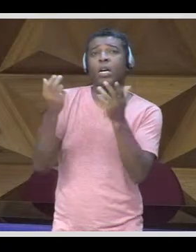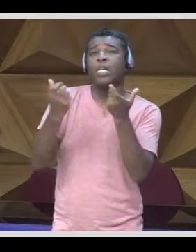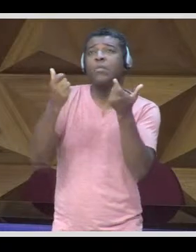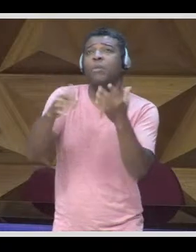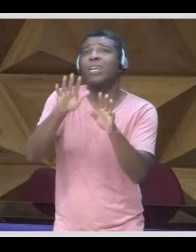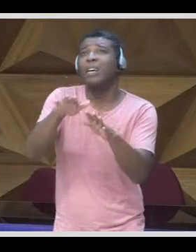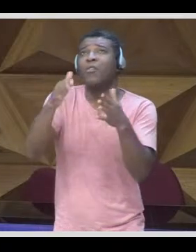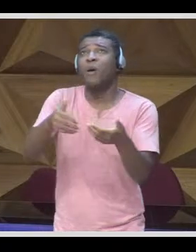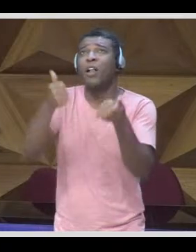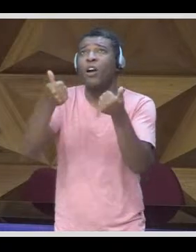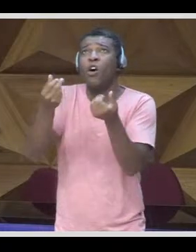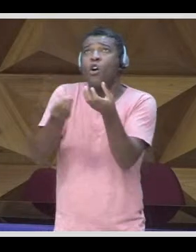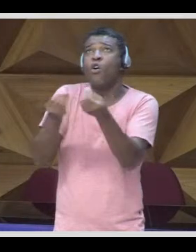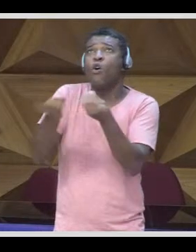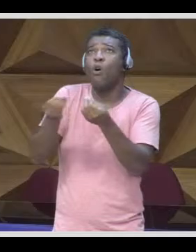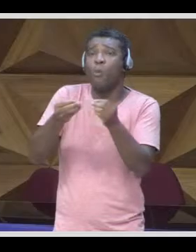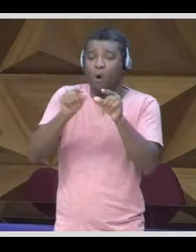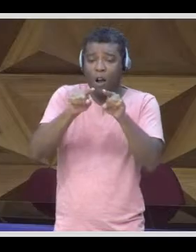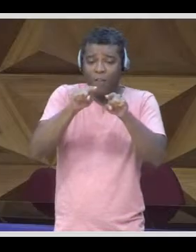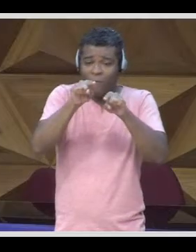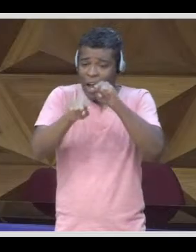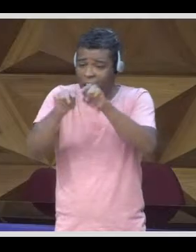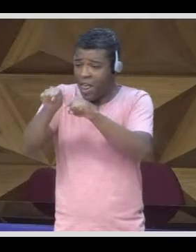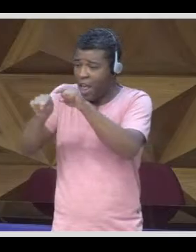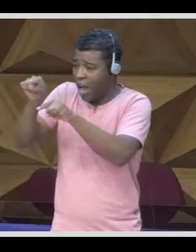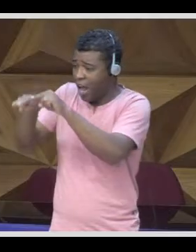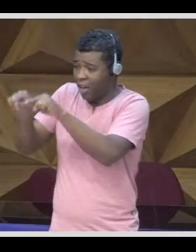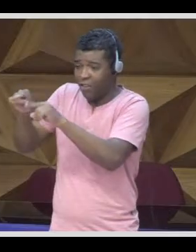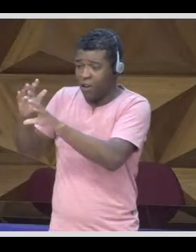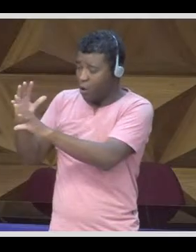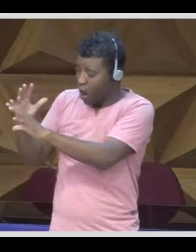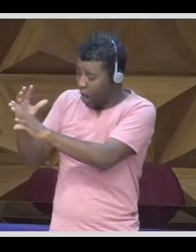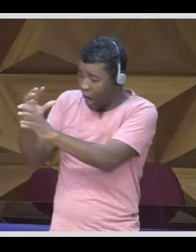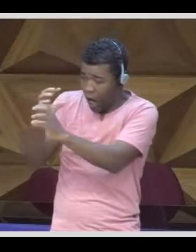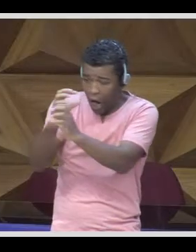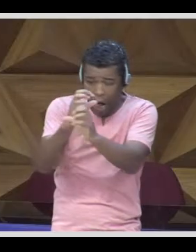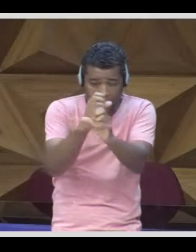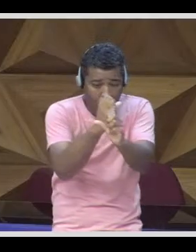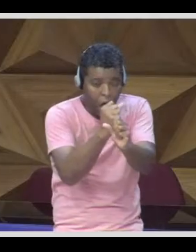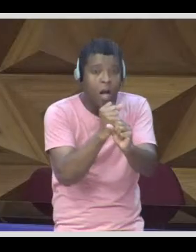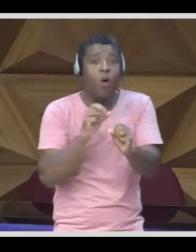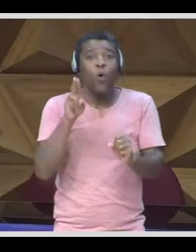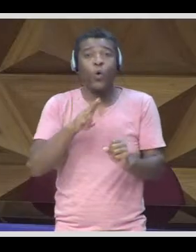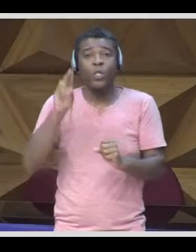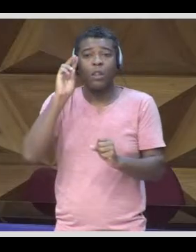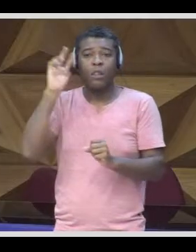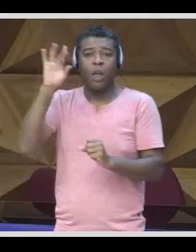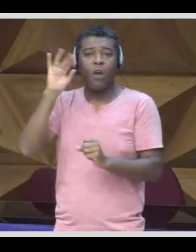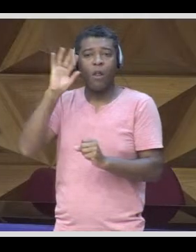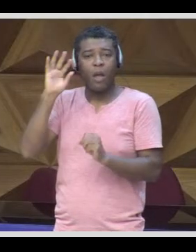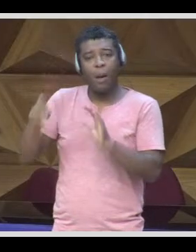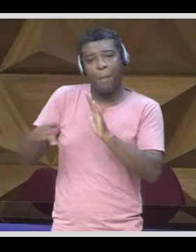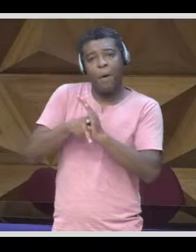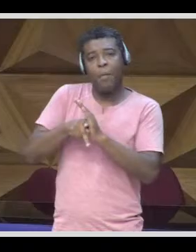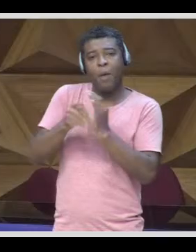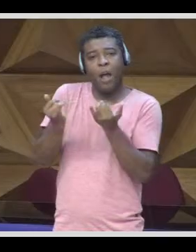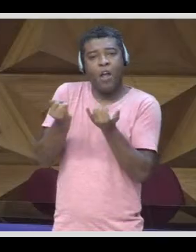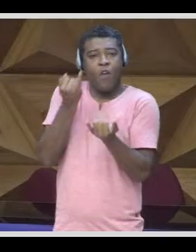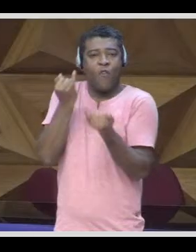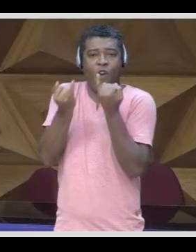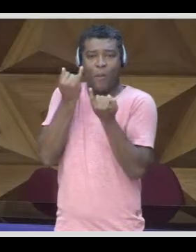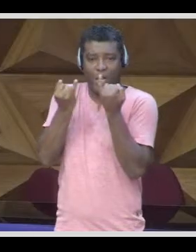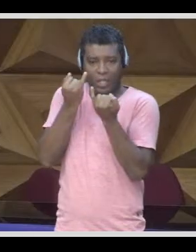information theory. And we build on this idea. We use this methodology in the literature to first